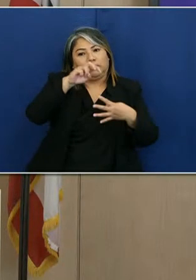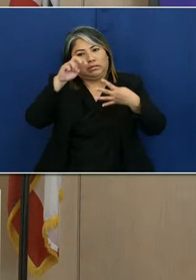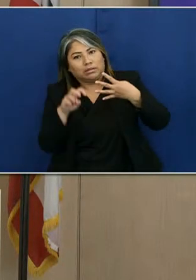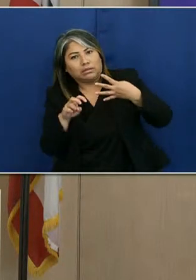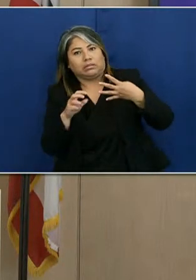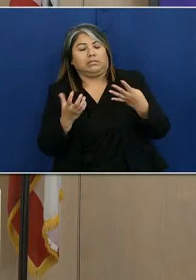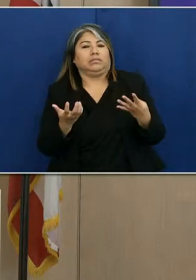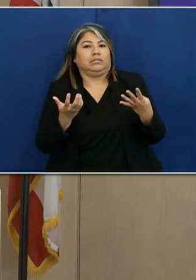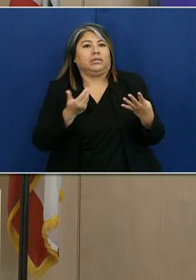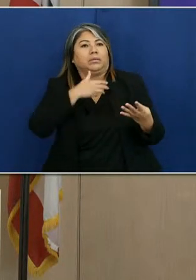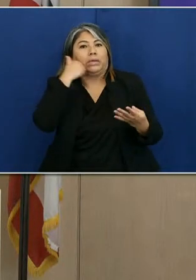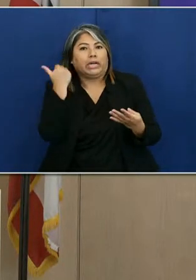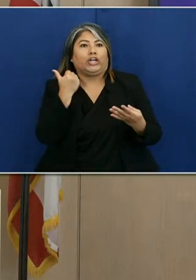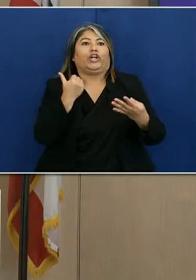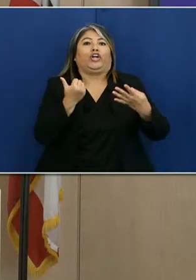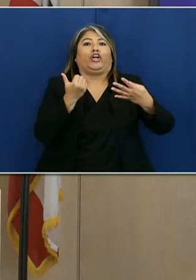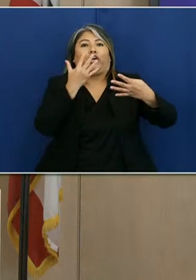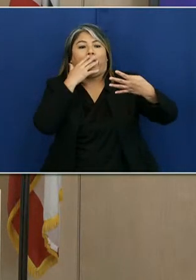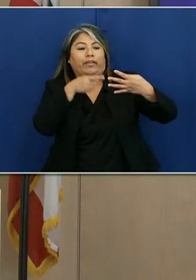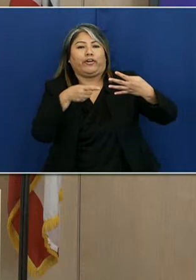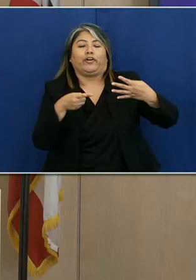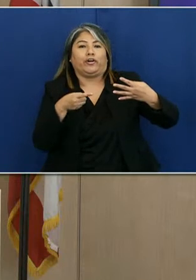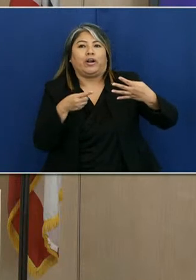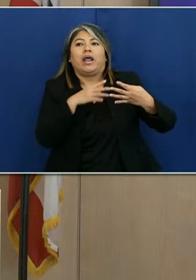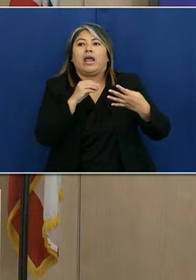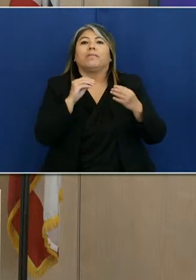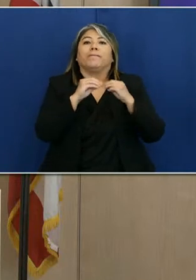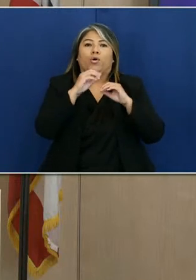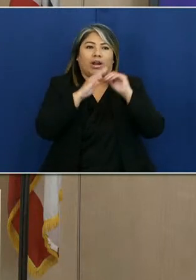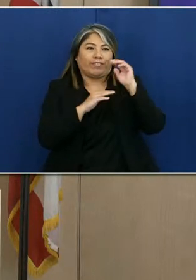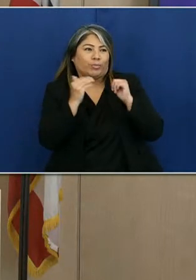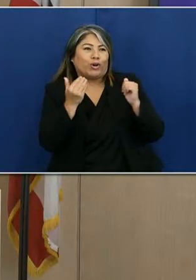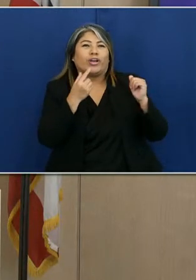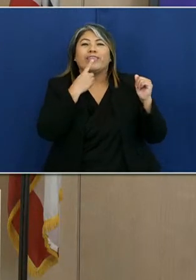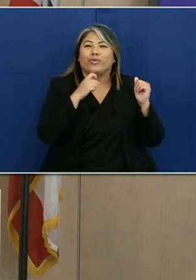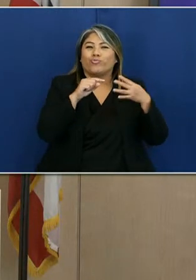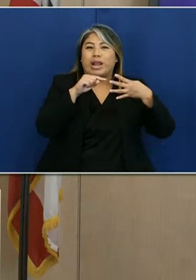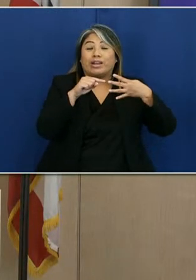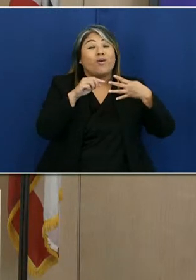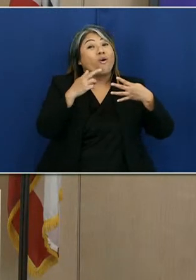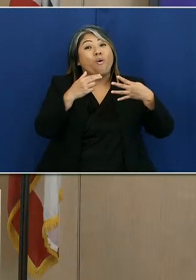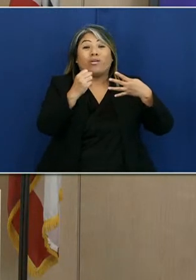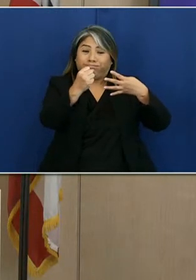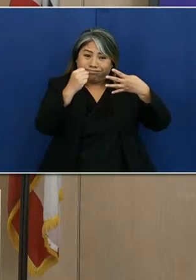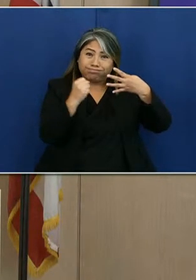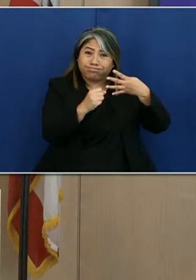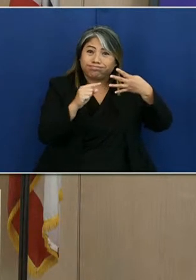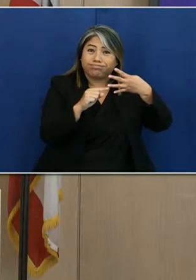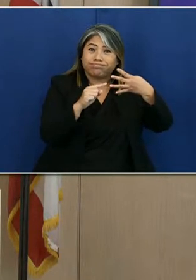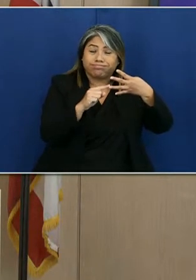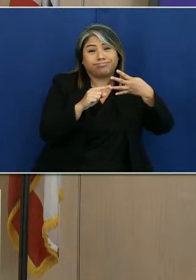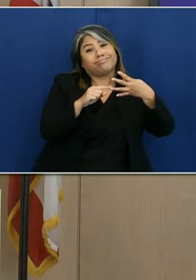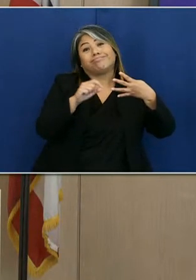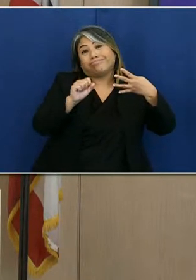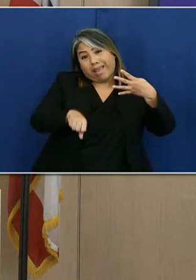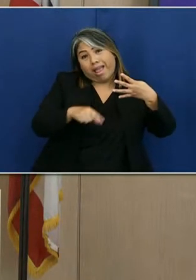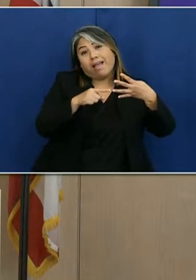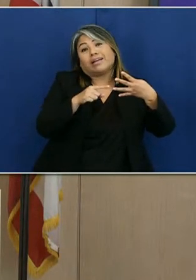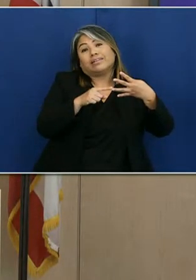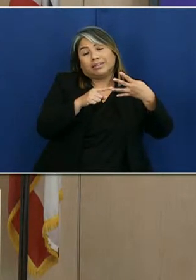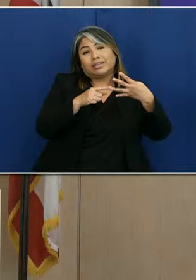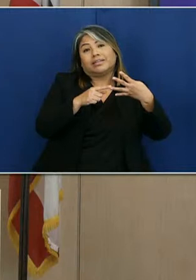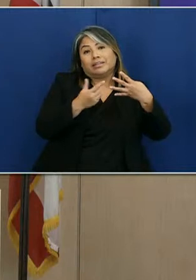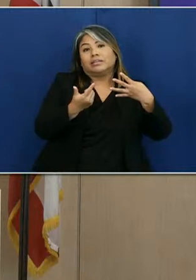here and can remain comfortably in the red tier, or even lower,